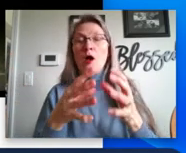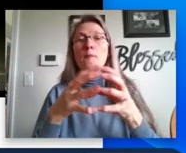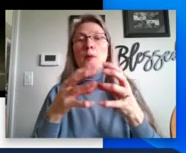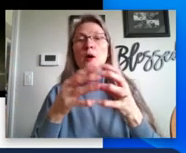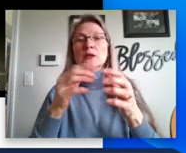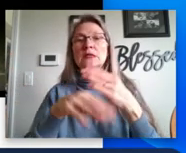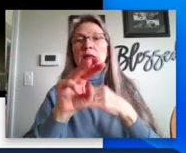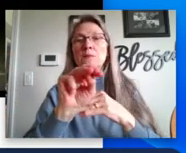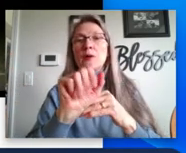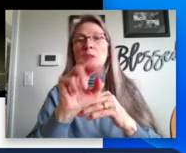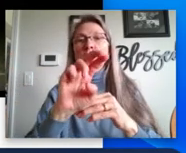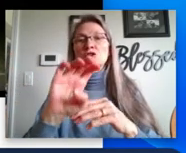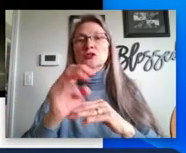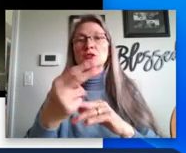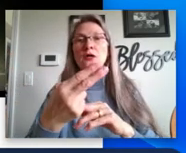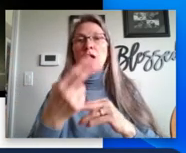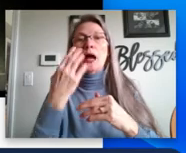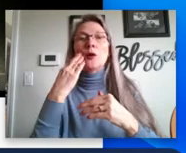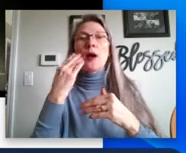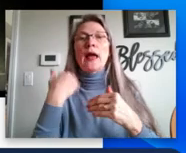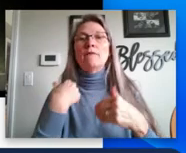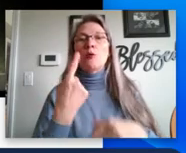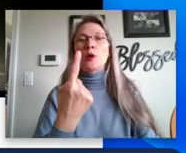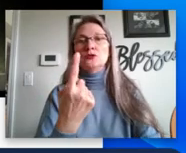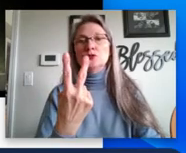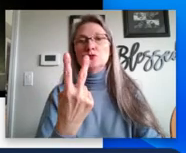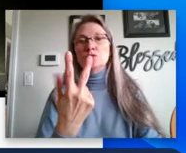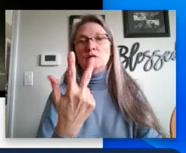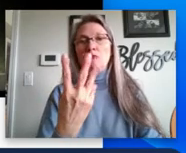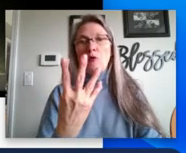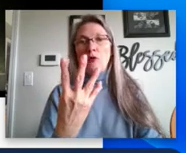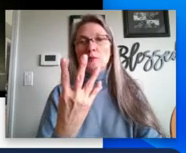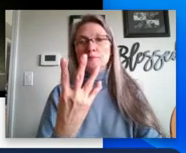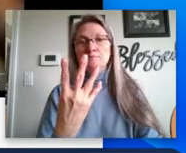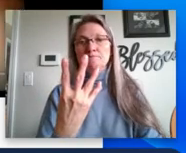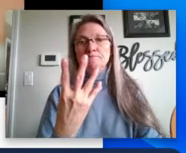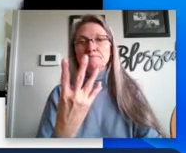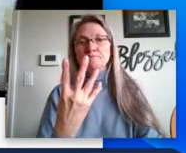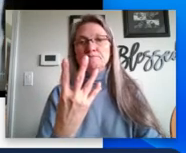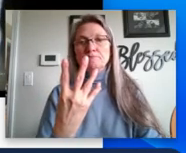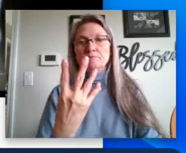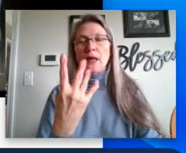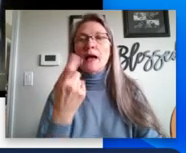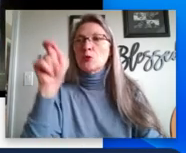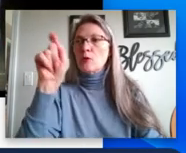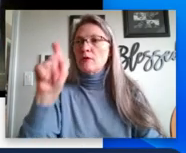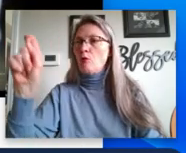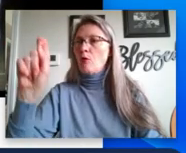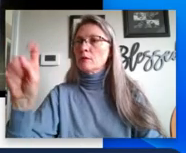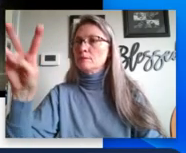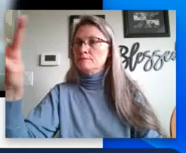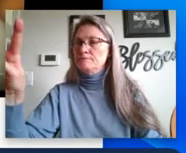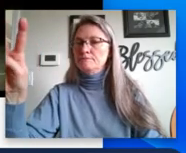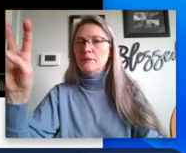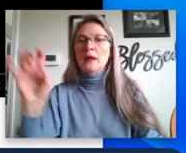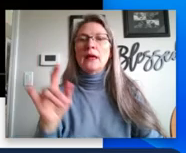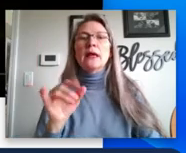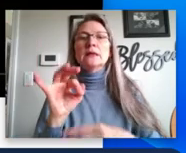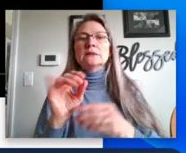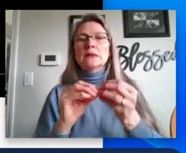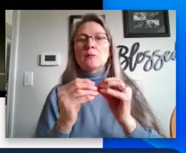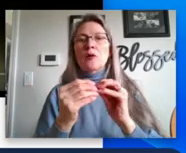March, I know that I have 1, 2, 3, 4. I'm going to write 4 to the side because 4 is the